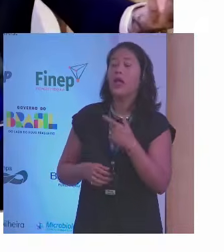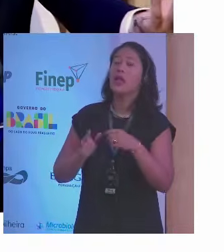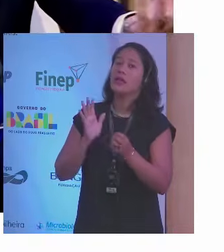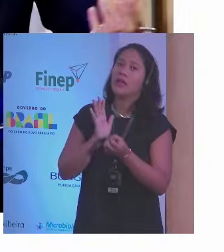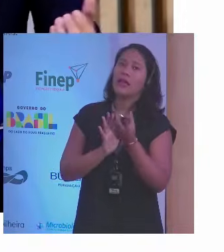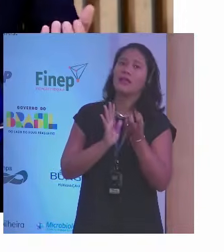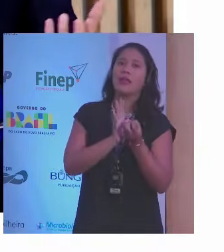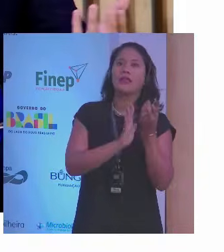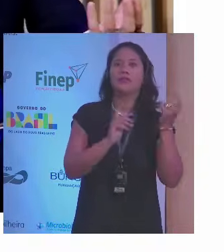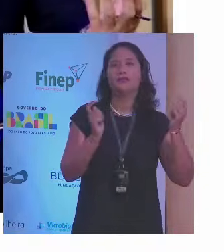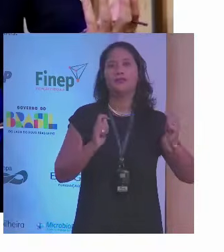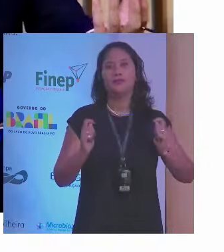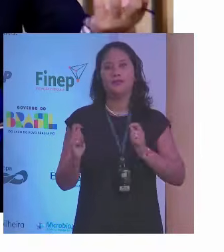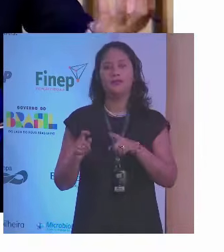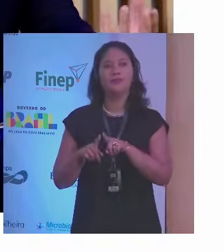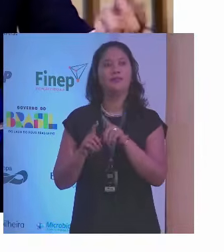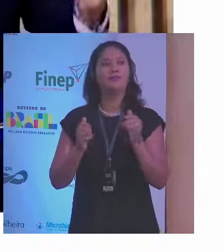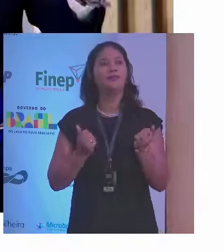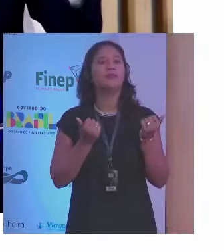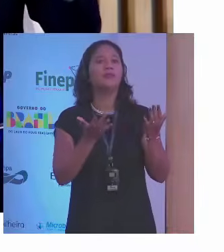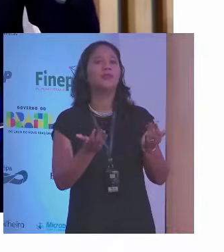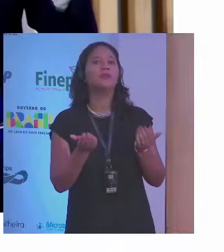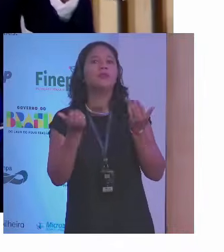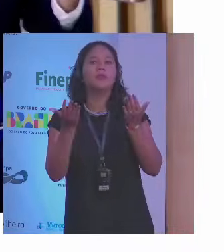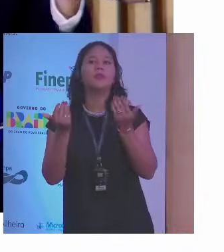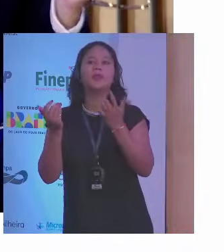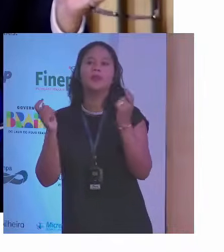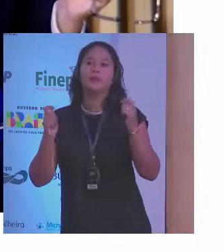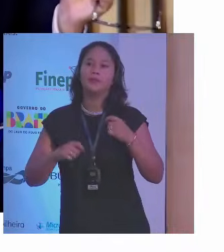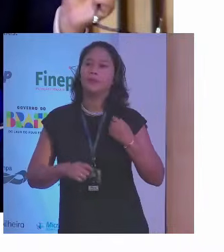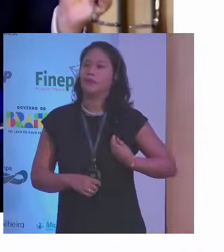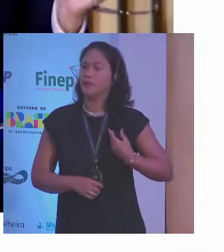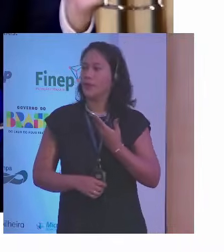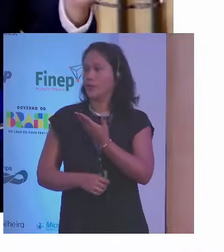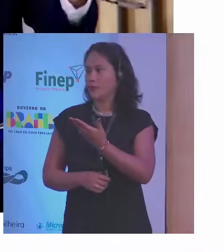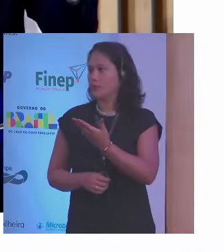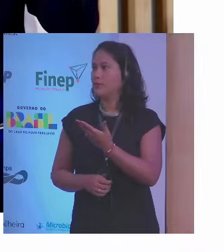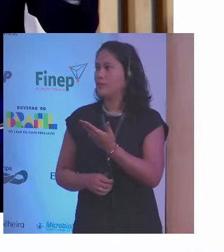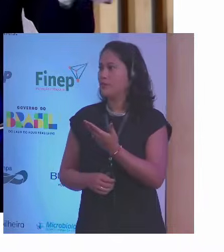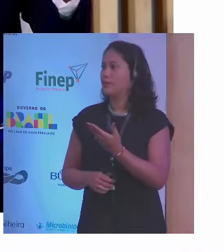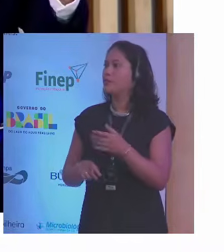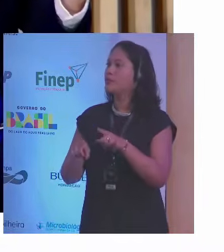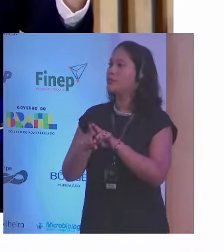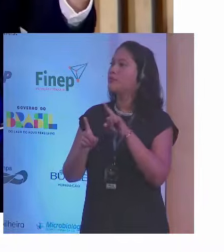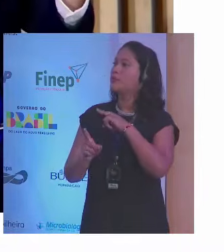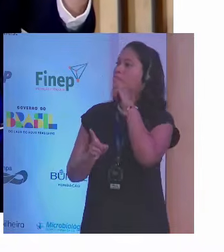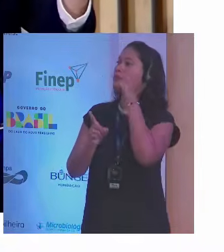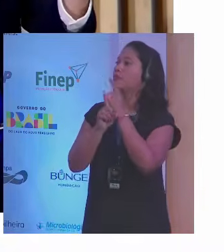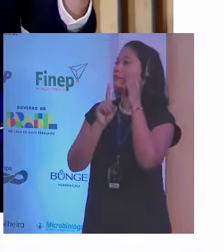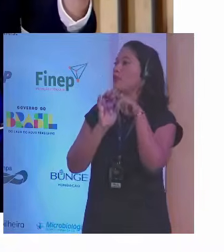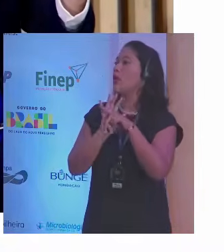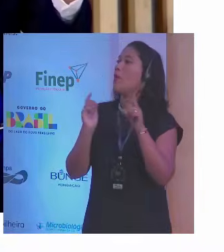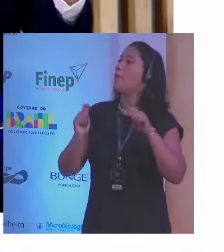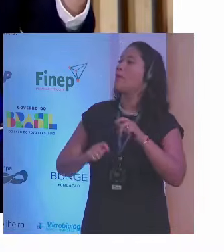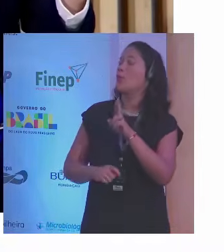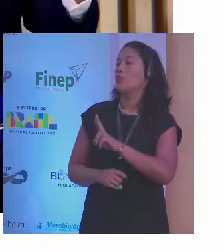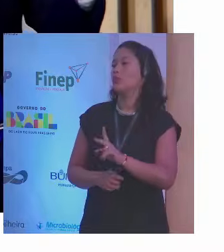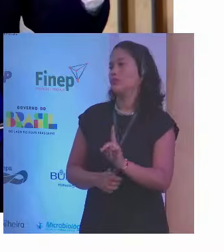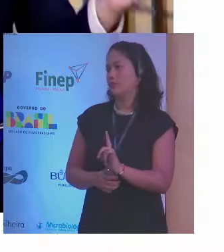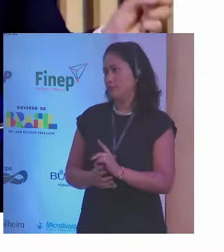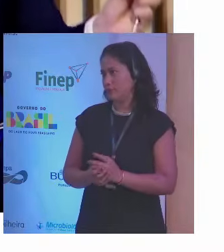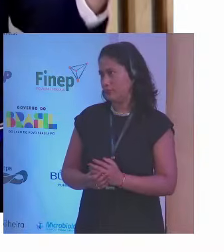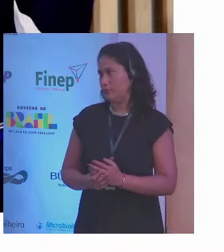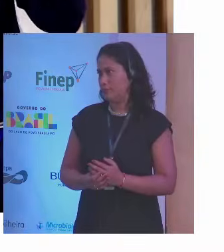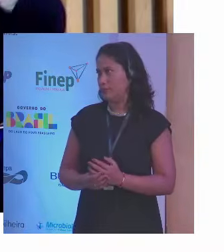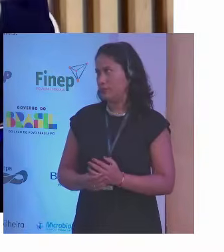think this is something we share with INPO here, to create the conditions so that if you identify something that is, for instance, this indicator is super important,